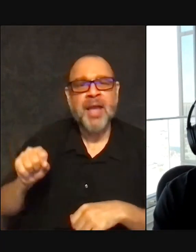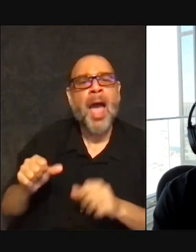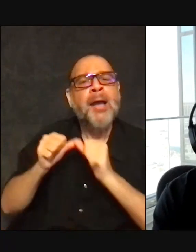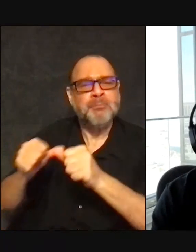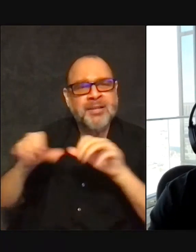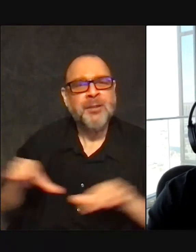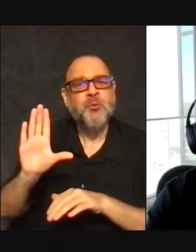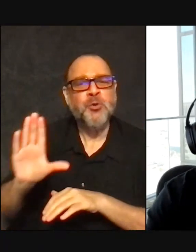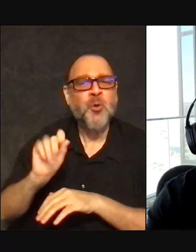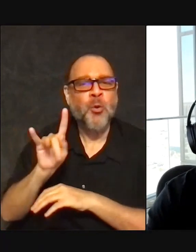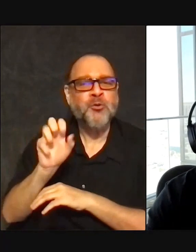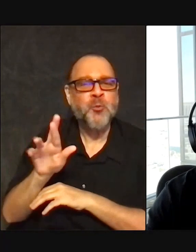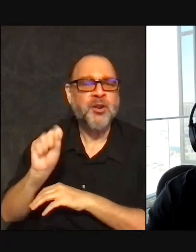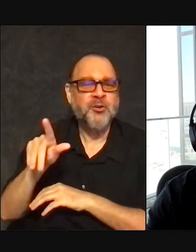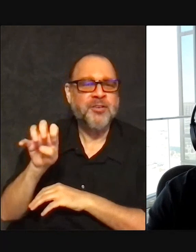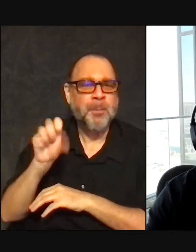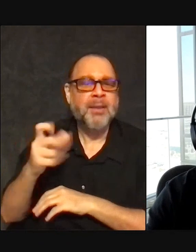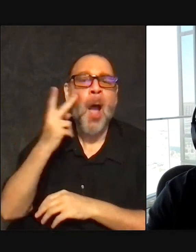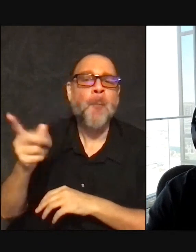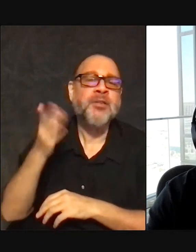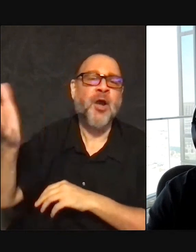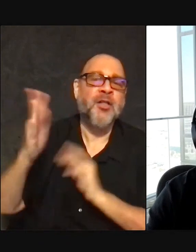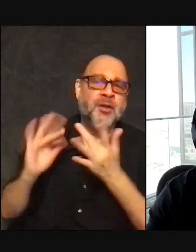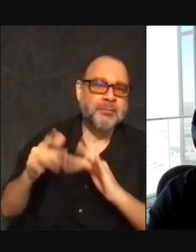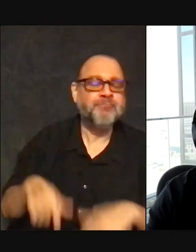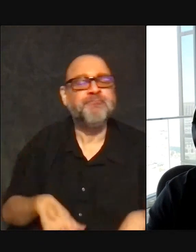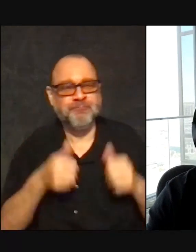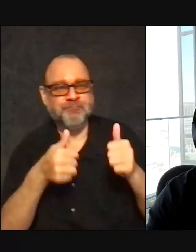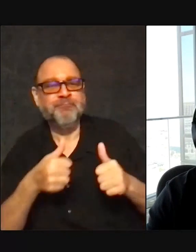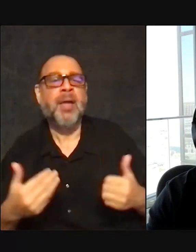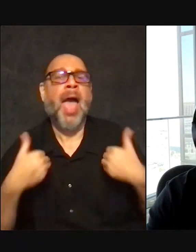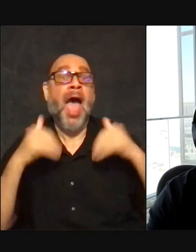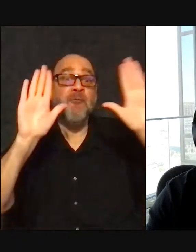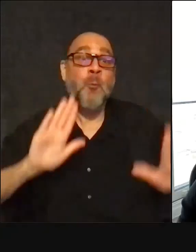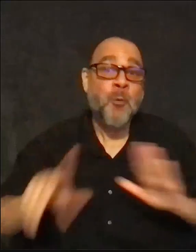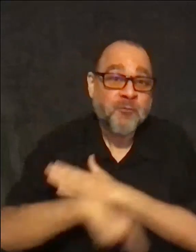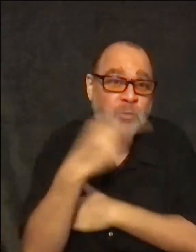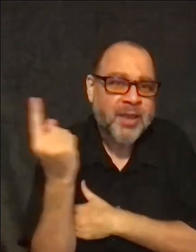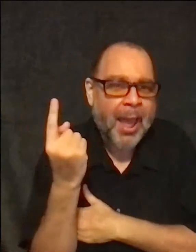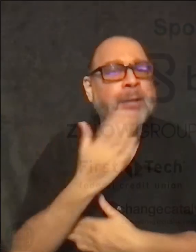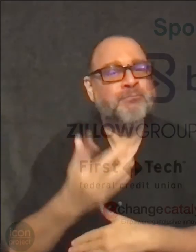see you online. And thank you for being here today. All right. Have a fantastic day, everyone. Thank you for having me. Take it.